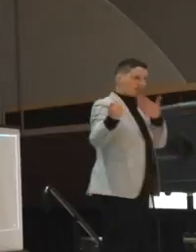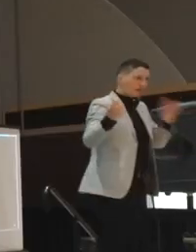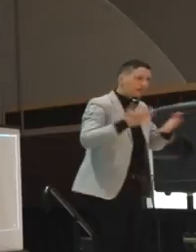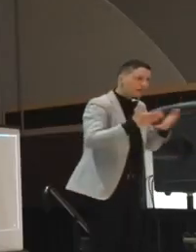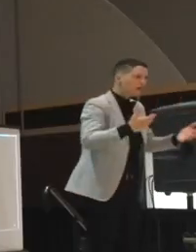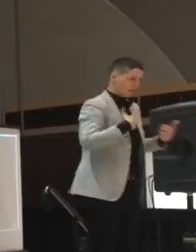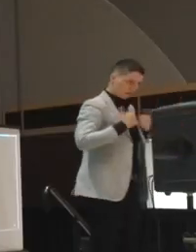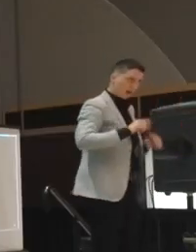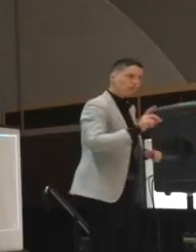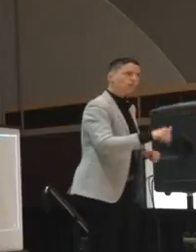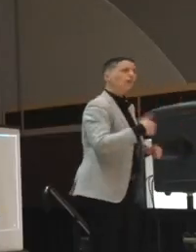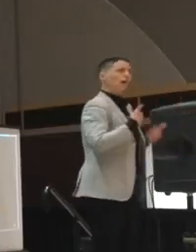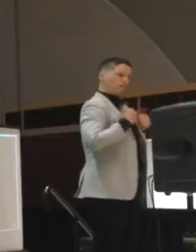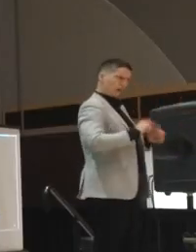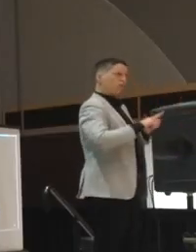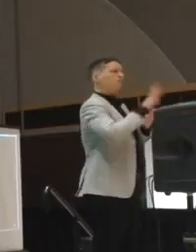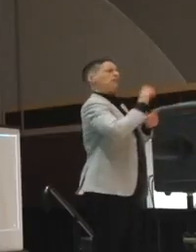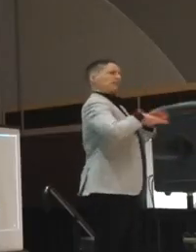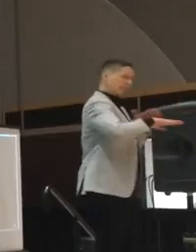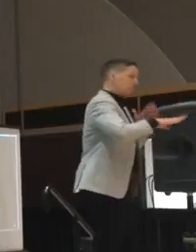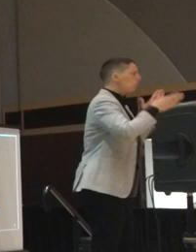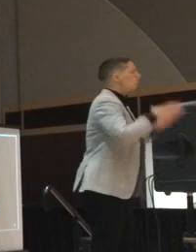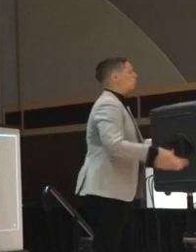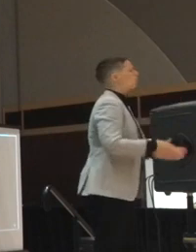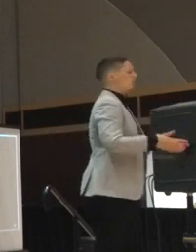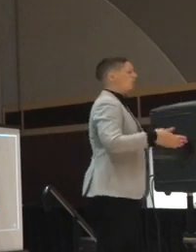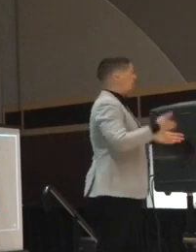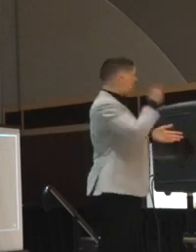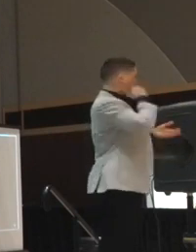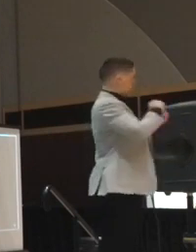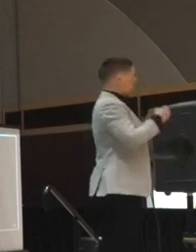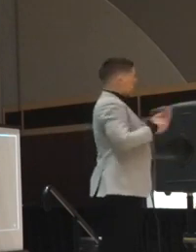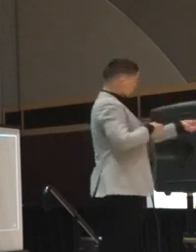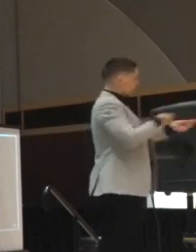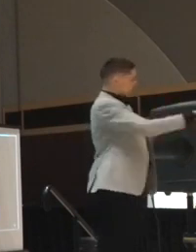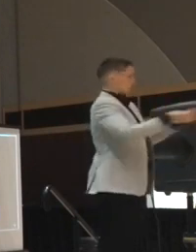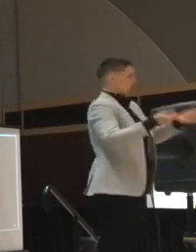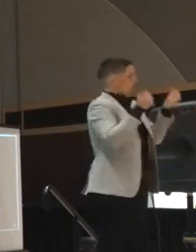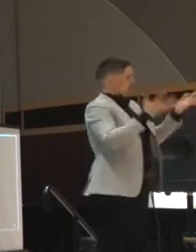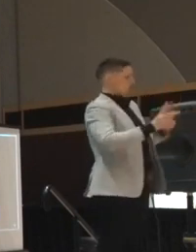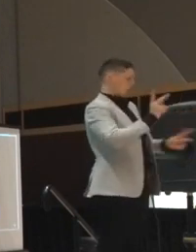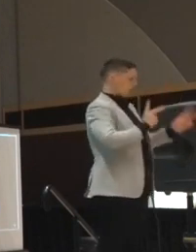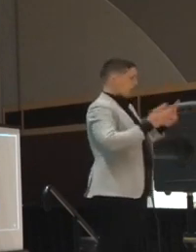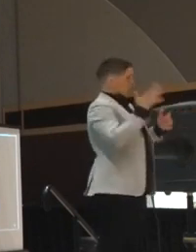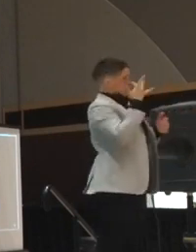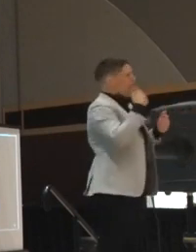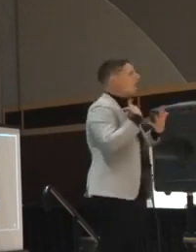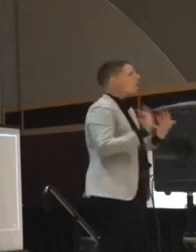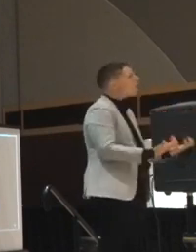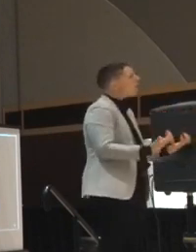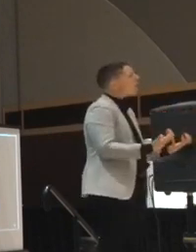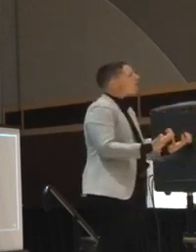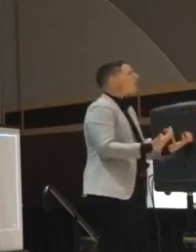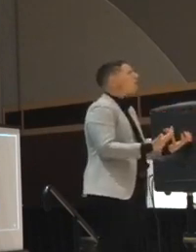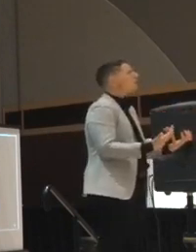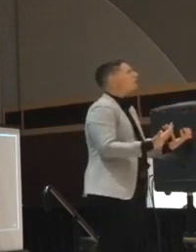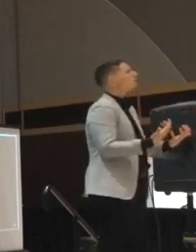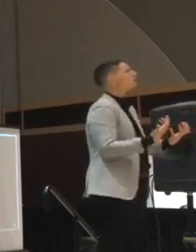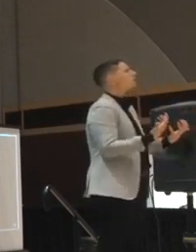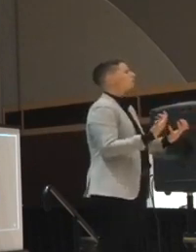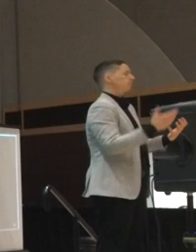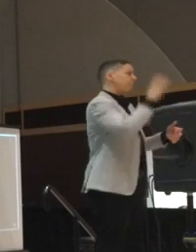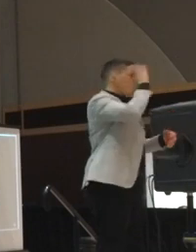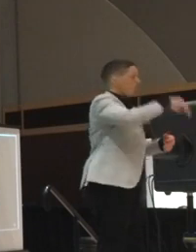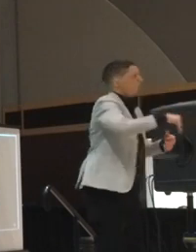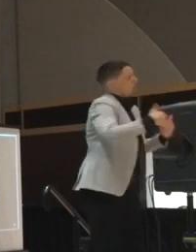try to do that. I try to be someone that's accessible. I've given my phone number out to a lot of people, and because I want to see, I figure now at my